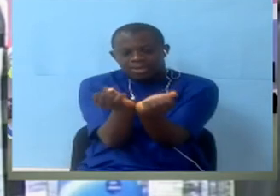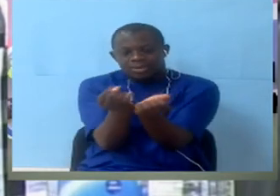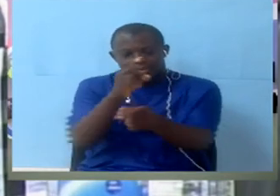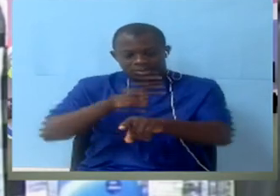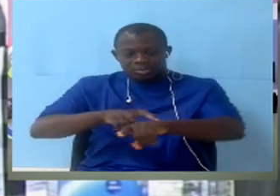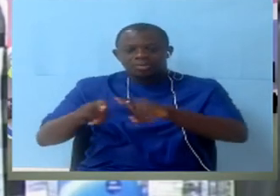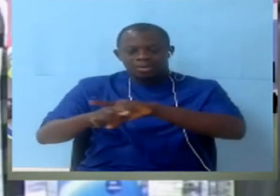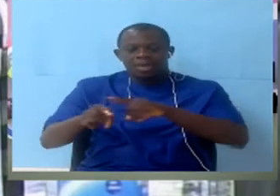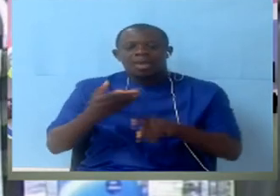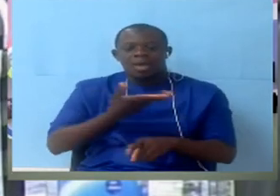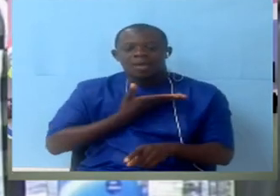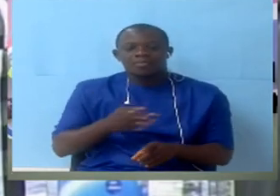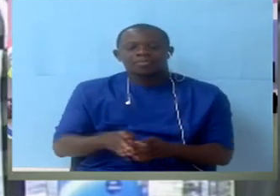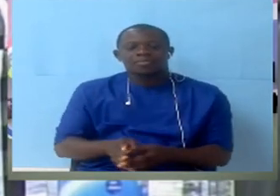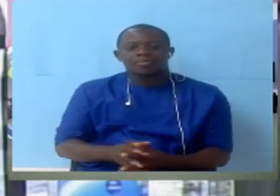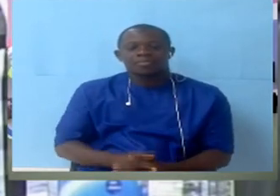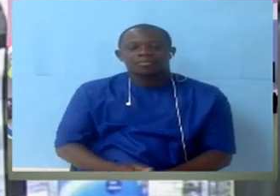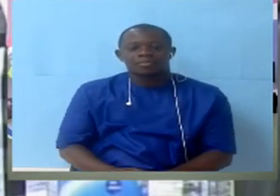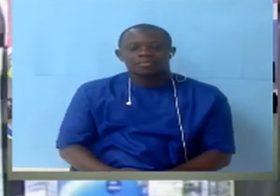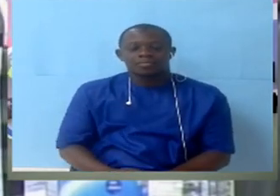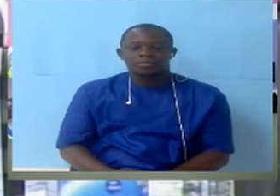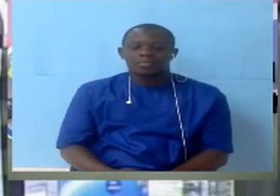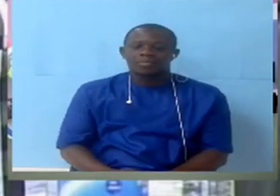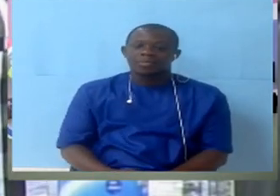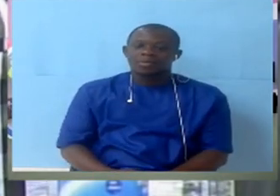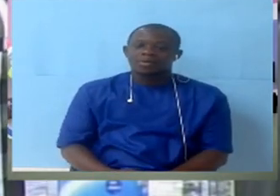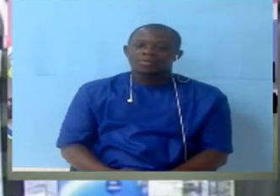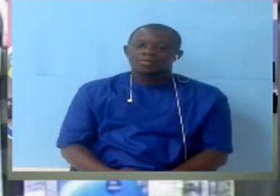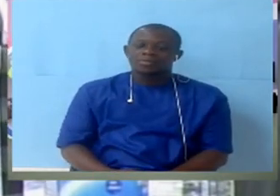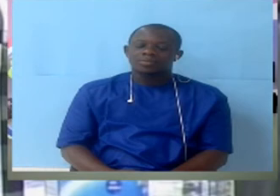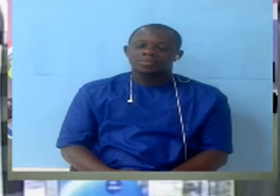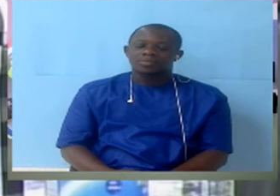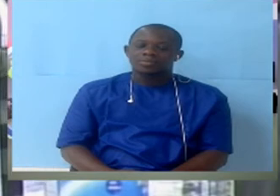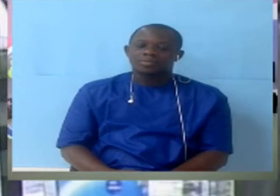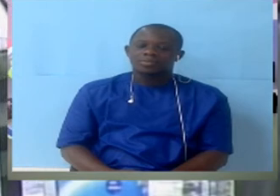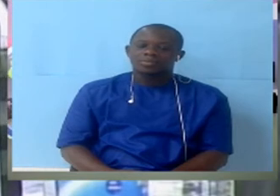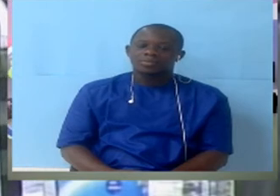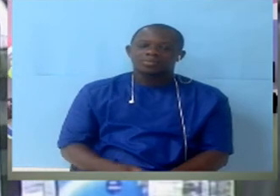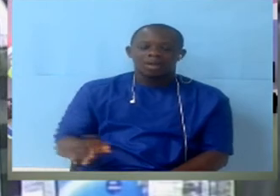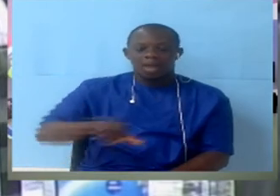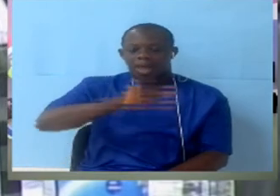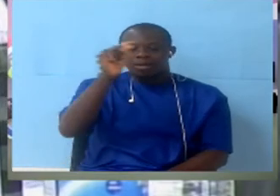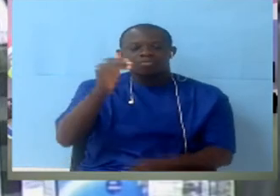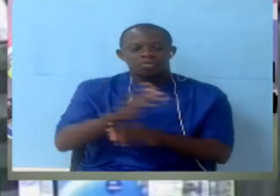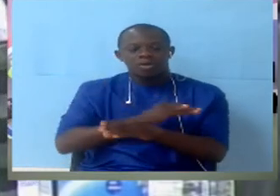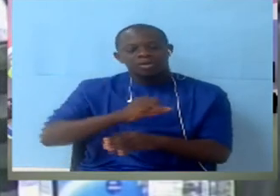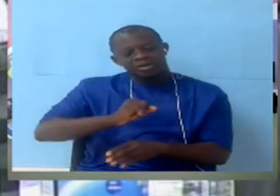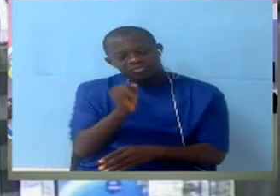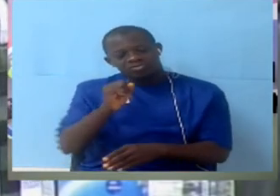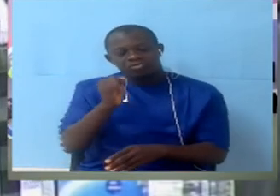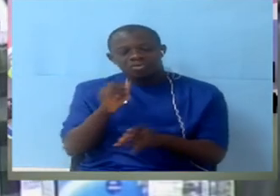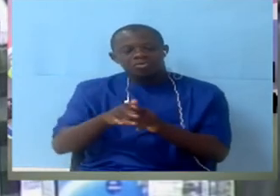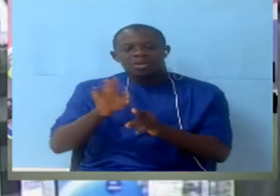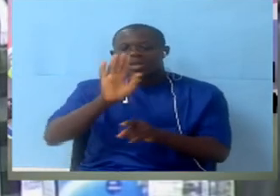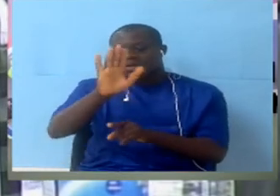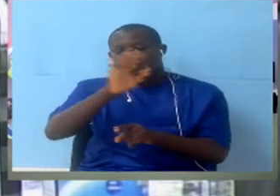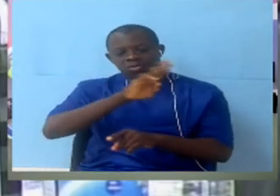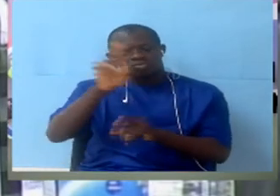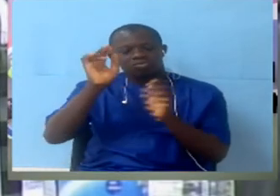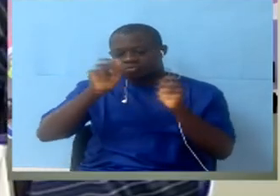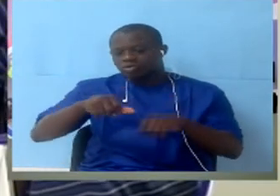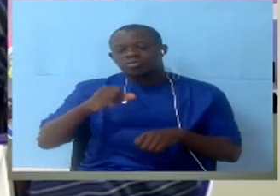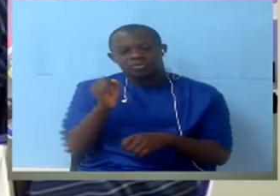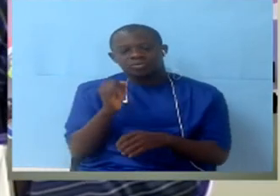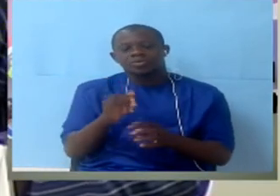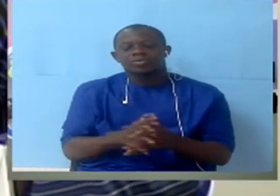were cuffed. And the balance you balance because resistance you manke no correct. And I resisted, but later on I was unable to resist.